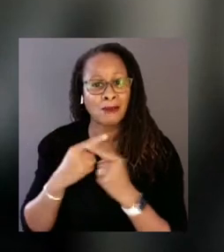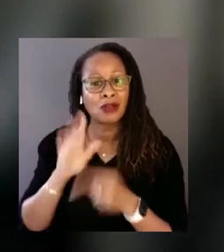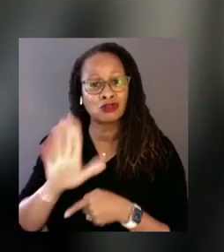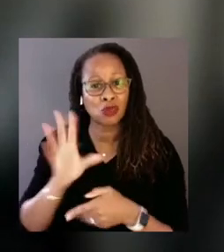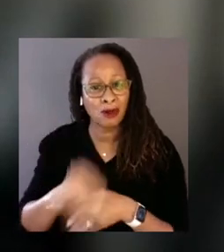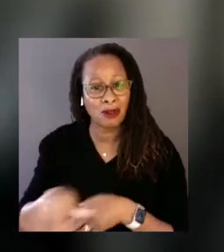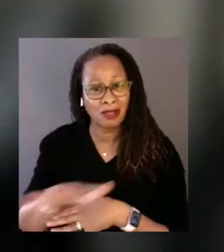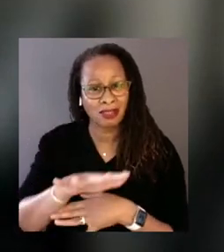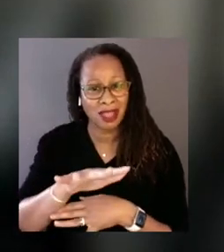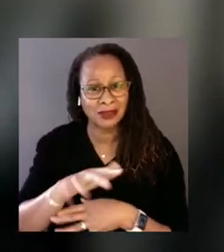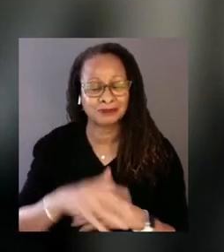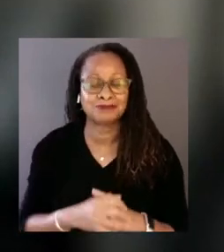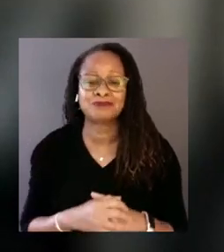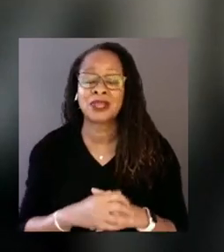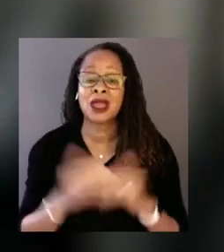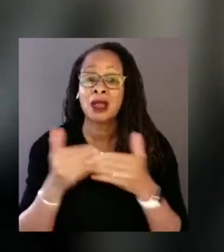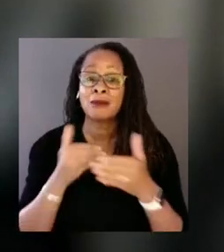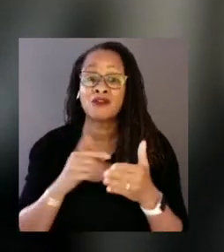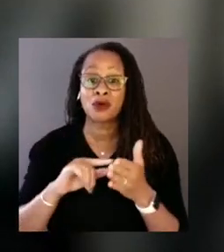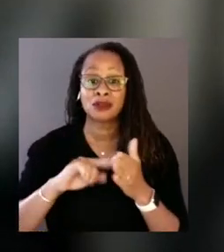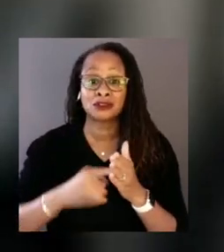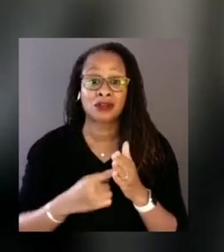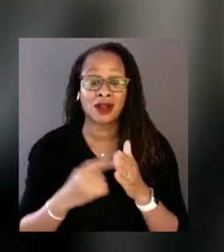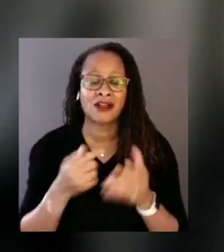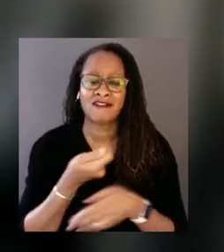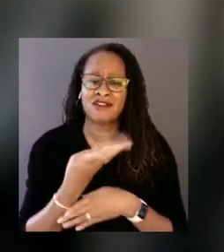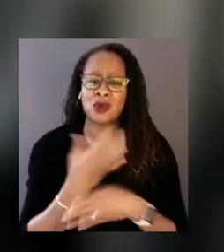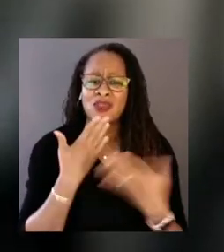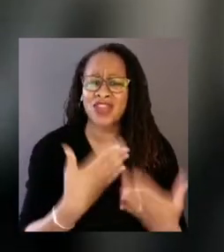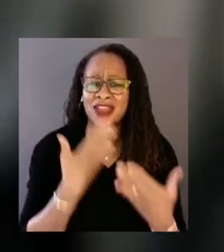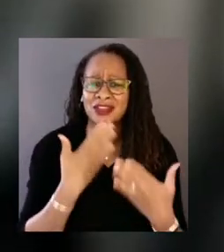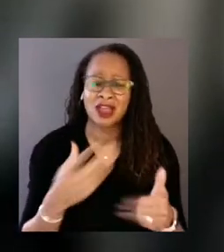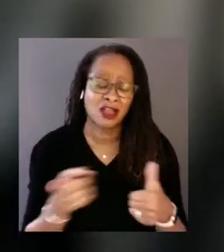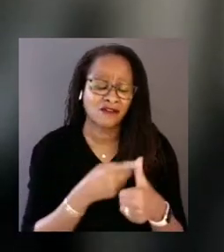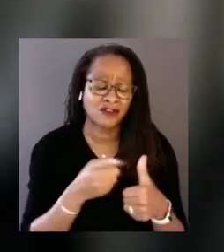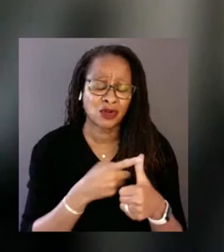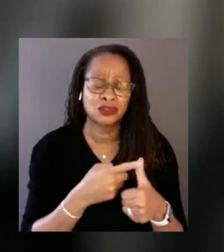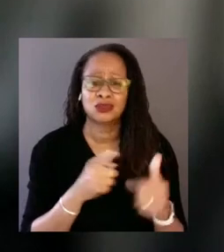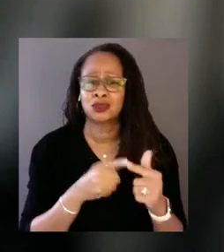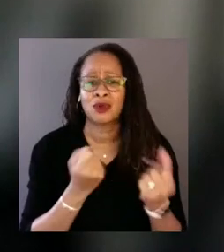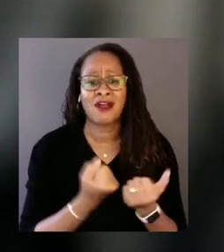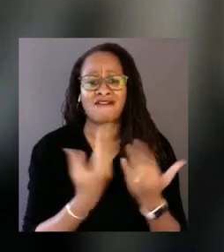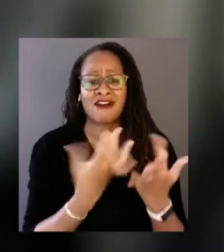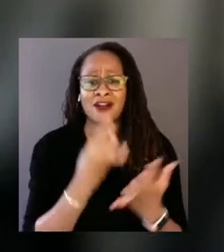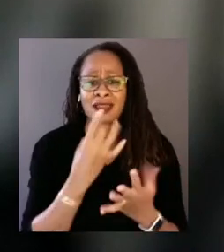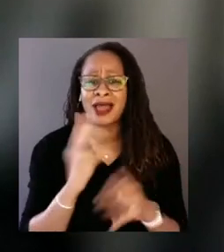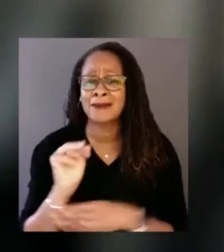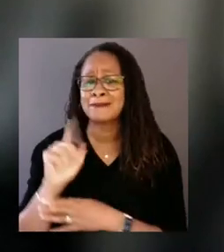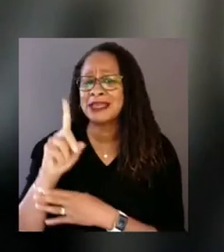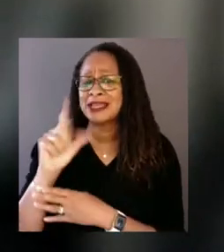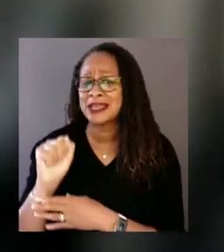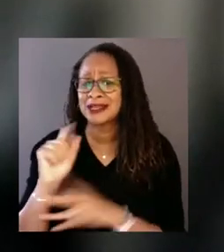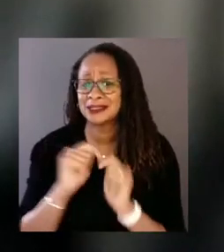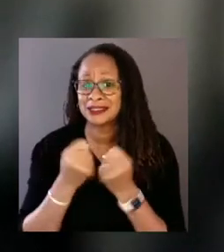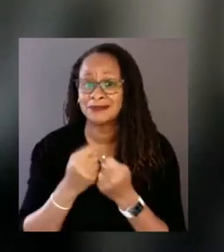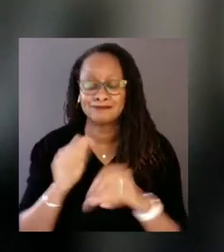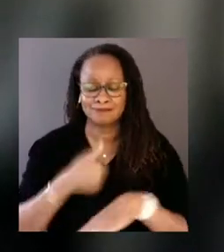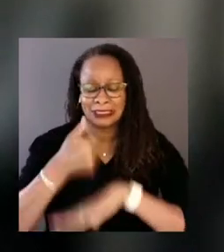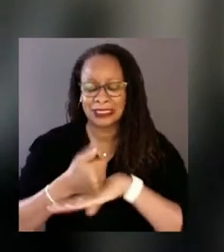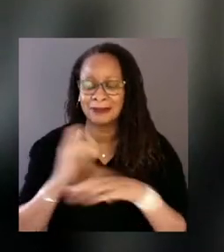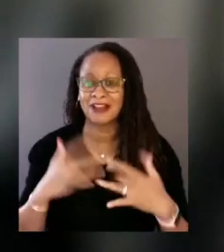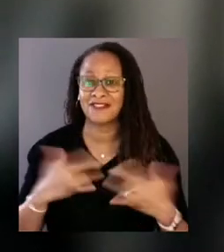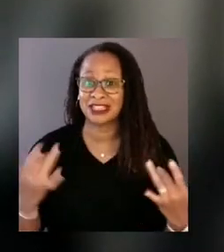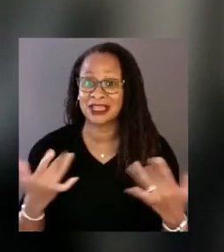Before we start, a few thank yous. Thank you first to the Firelight Media team who put this event together, including